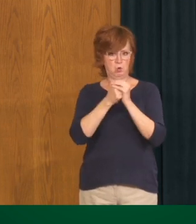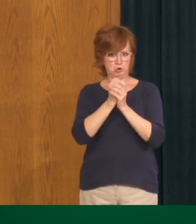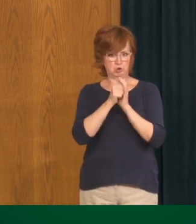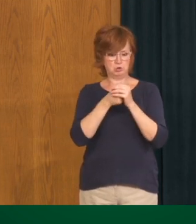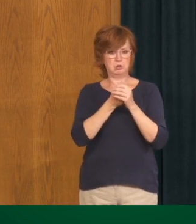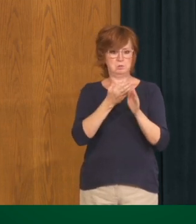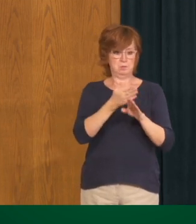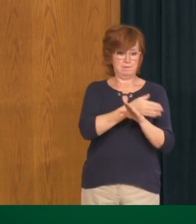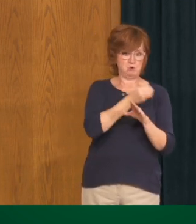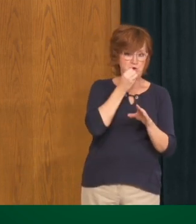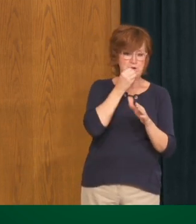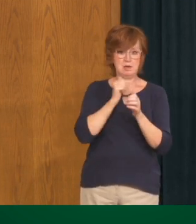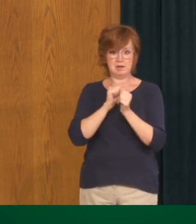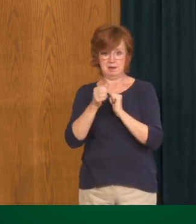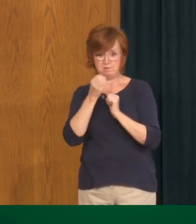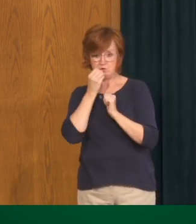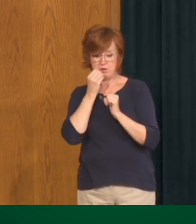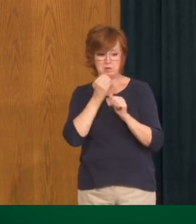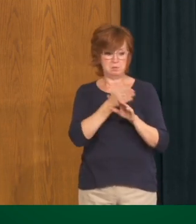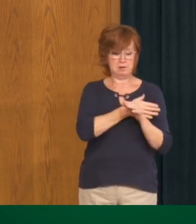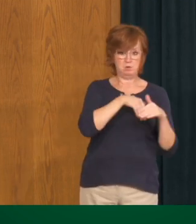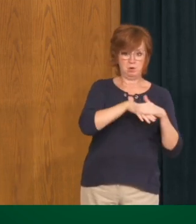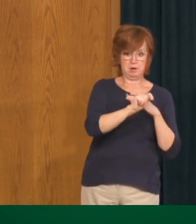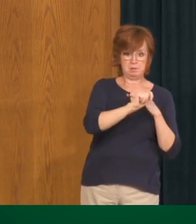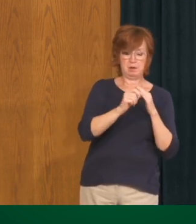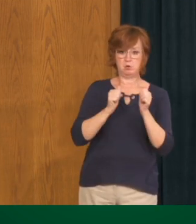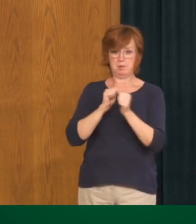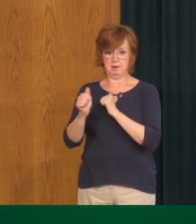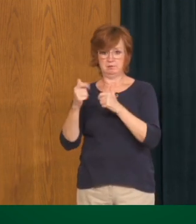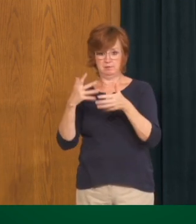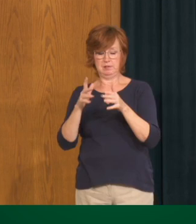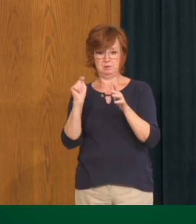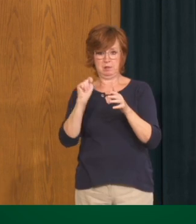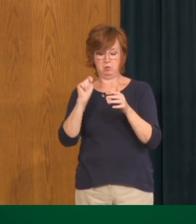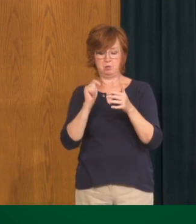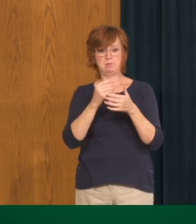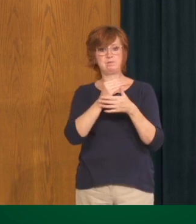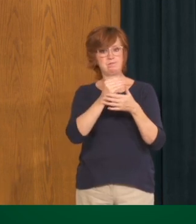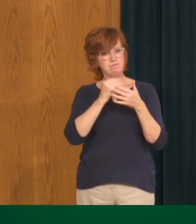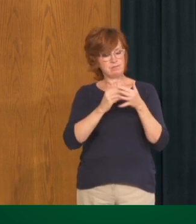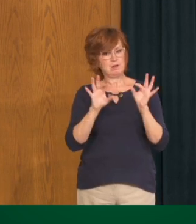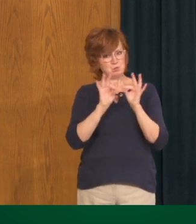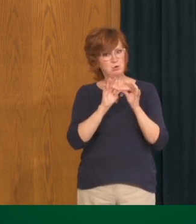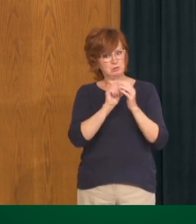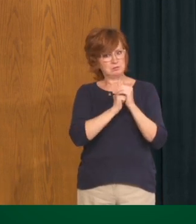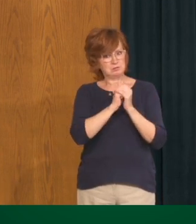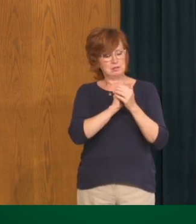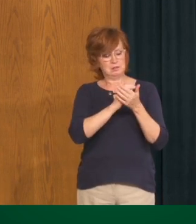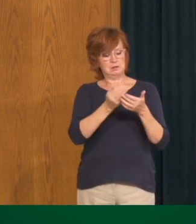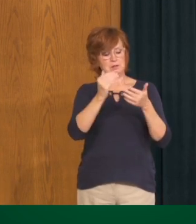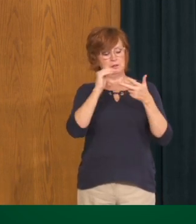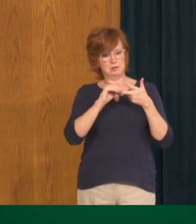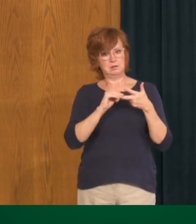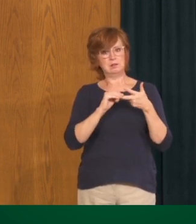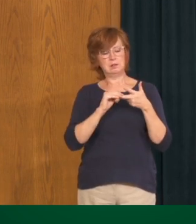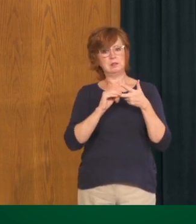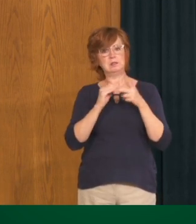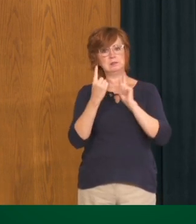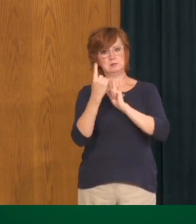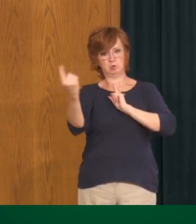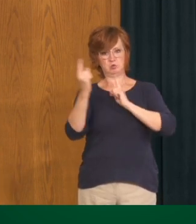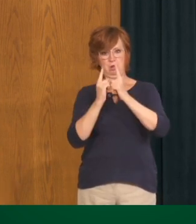after eating and after using the washroom, trying to maintain as much physical distance as you